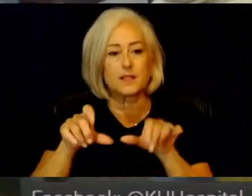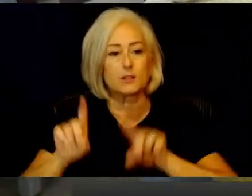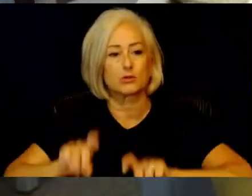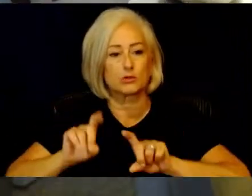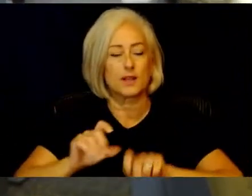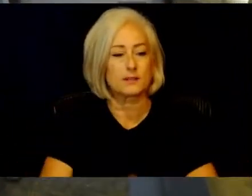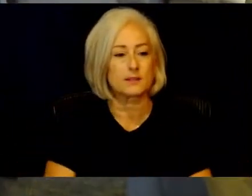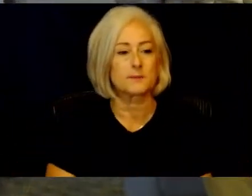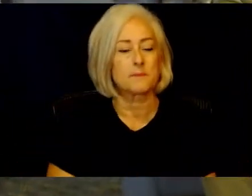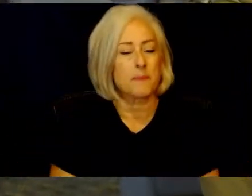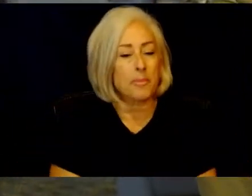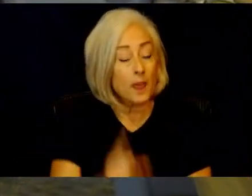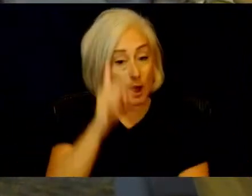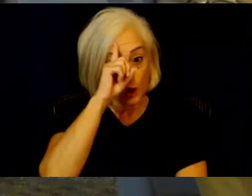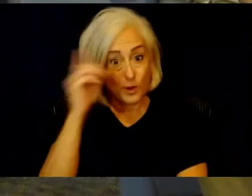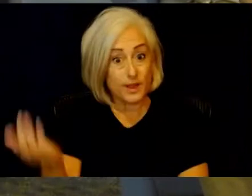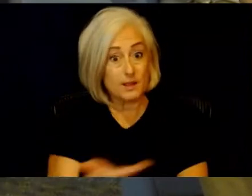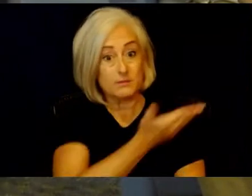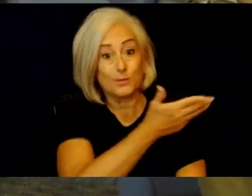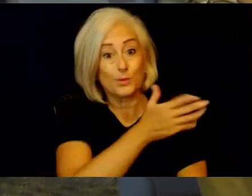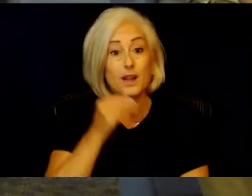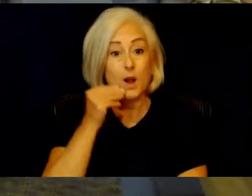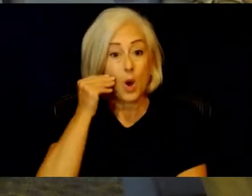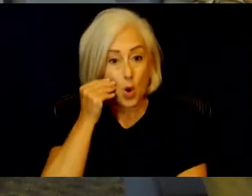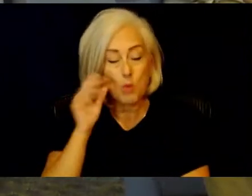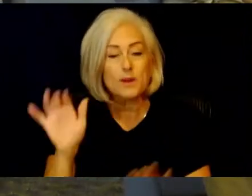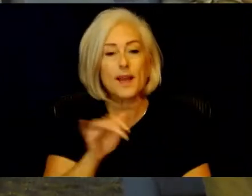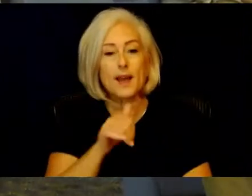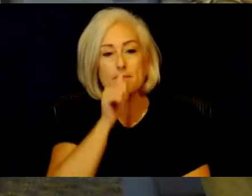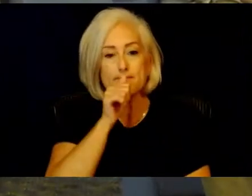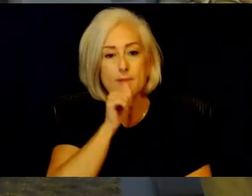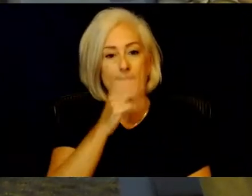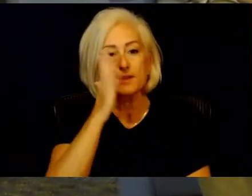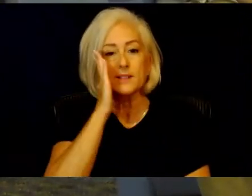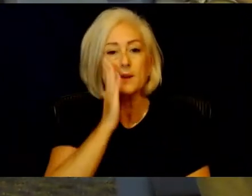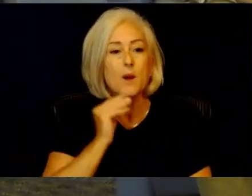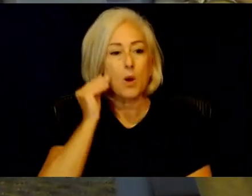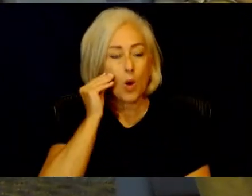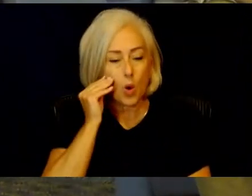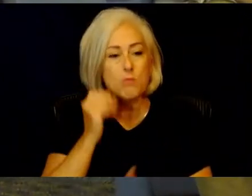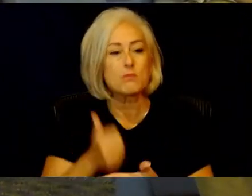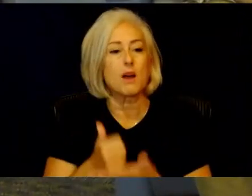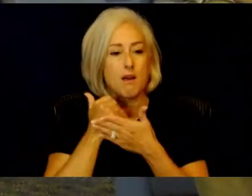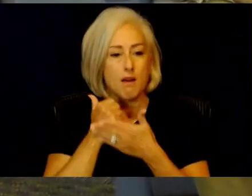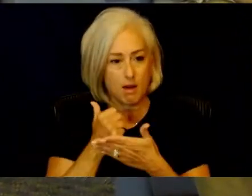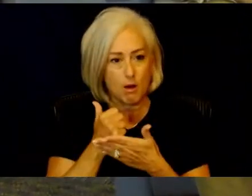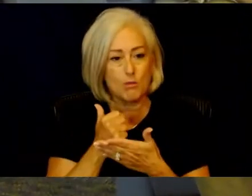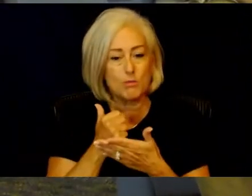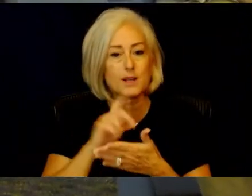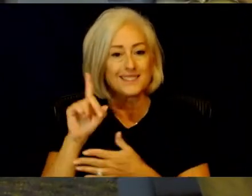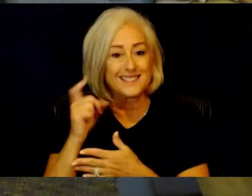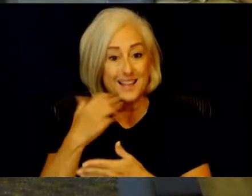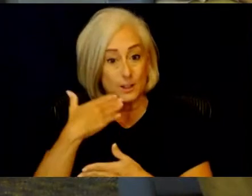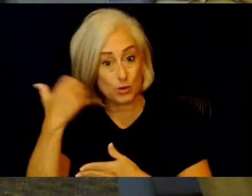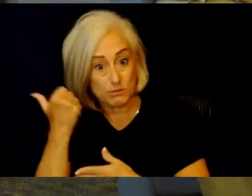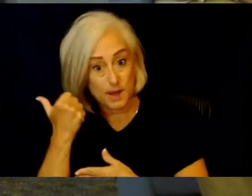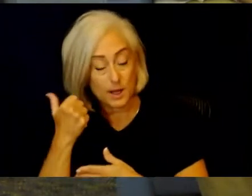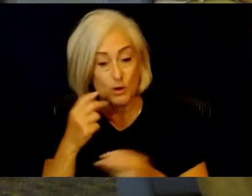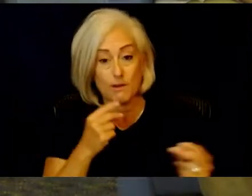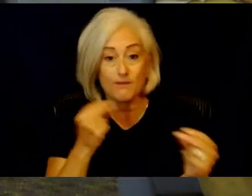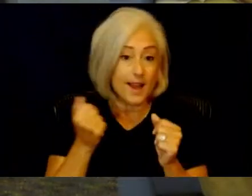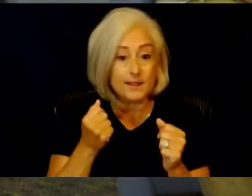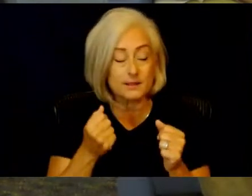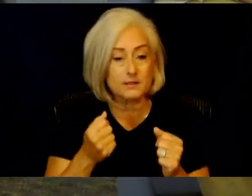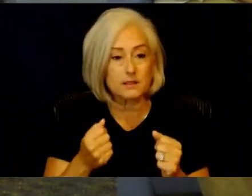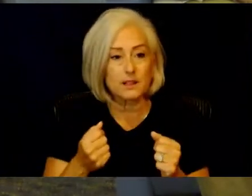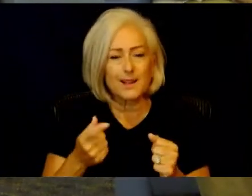delivered to your home, where you can do it in the privacy of your home, has helped people get diagnosed quicker and better? I mean, to have to schedule a